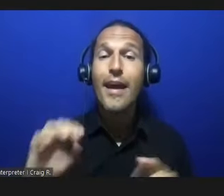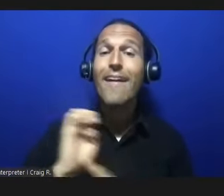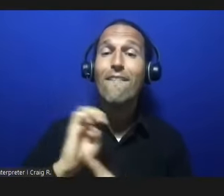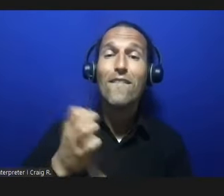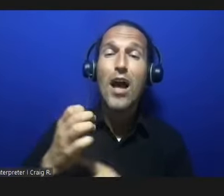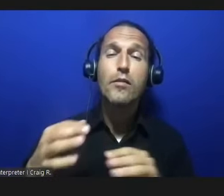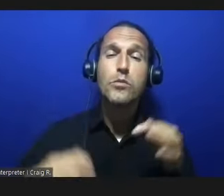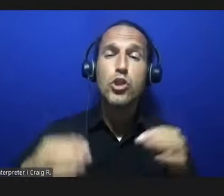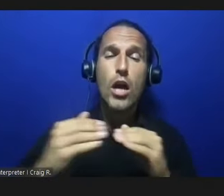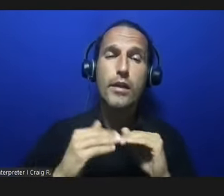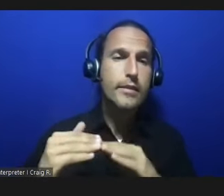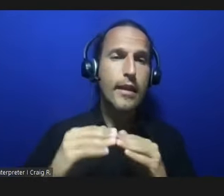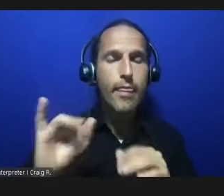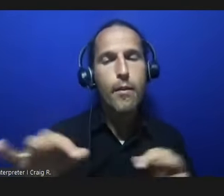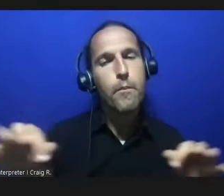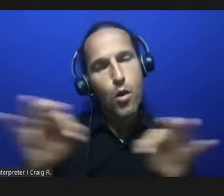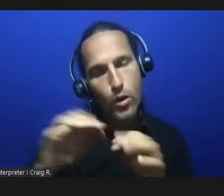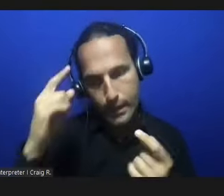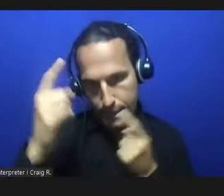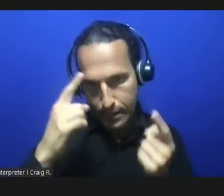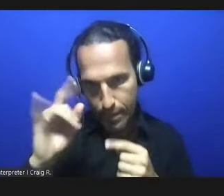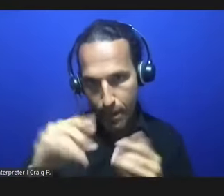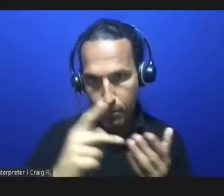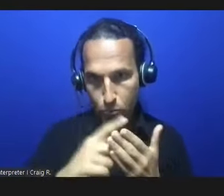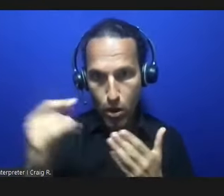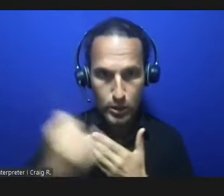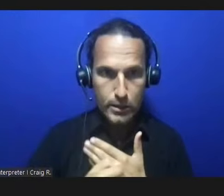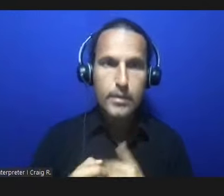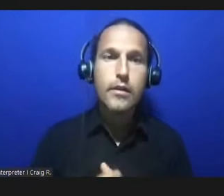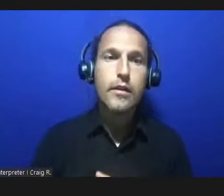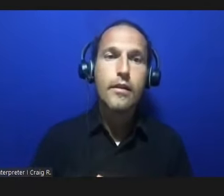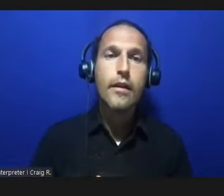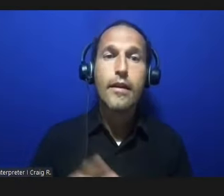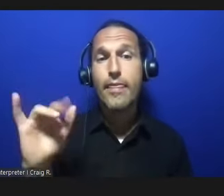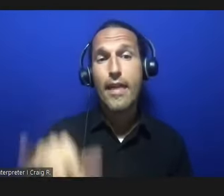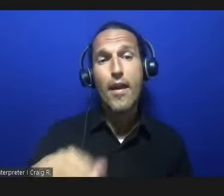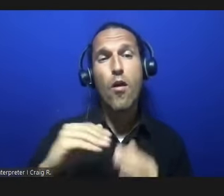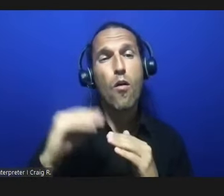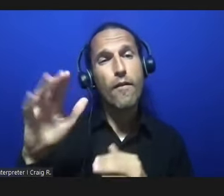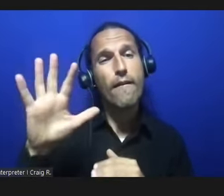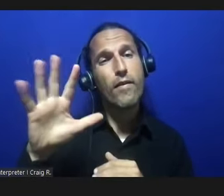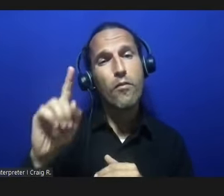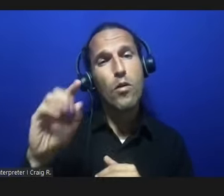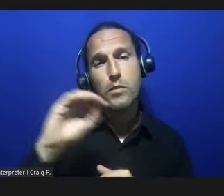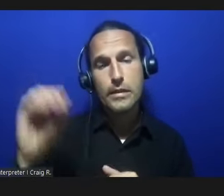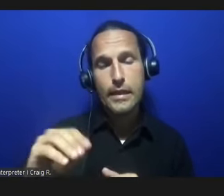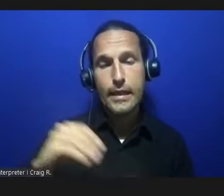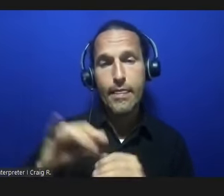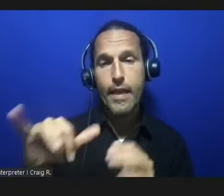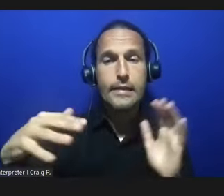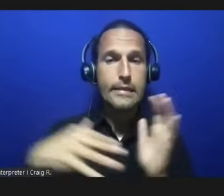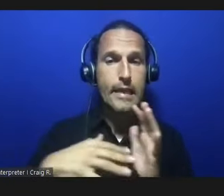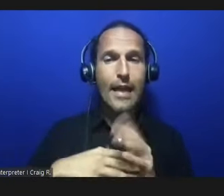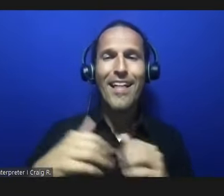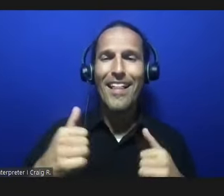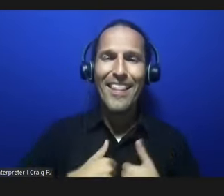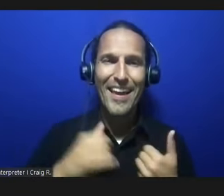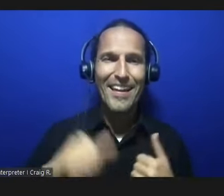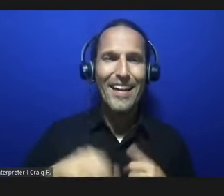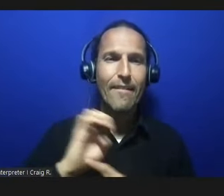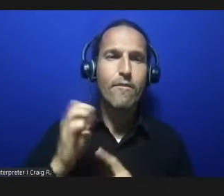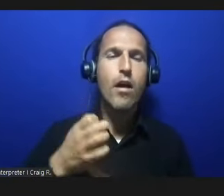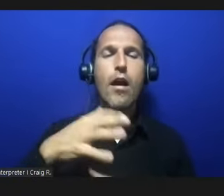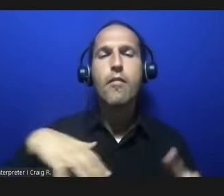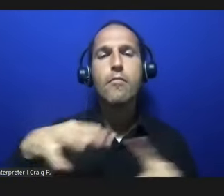Environmental justice is an important consideration for the project. Given that over 51% of the population within our study area lives in environmental